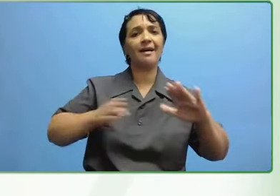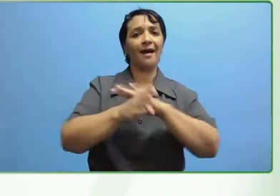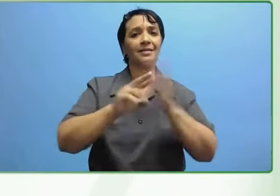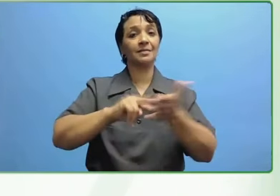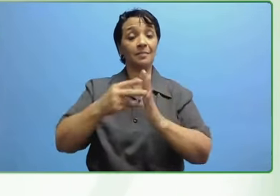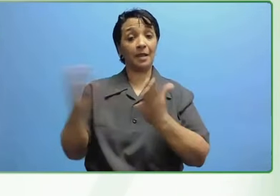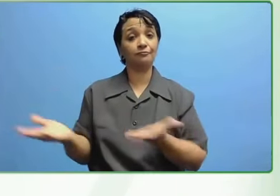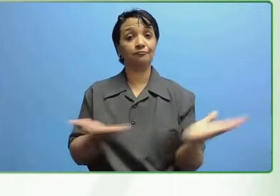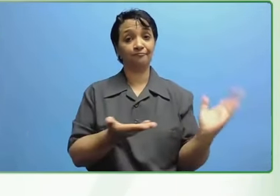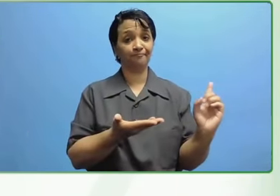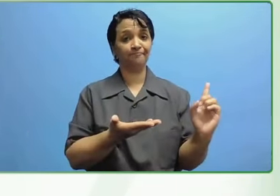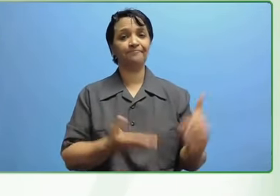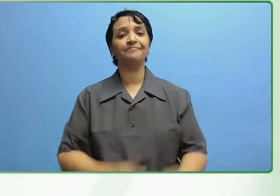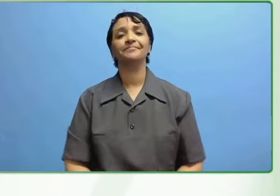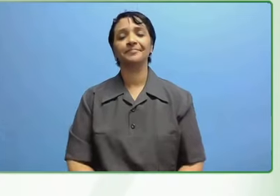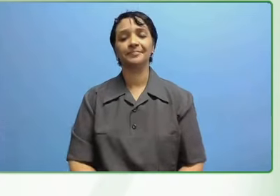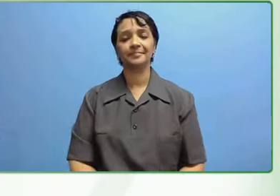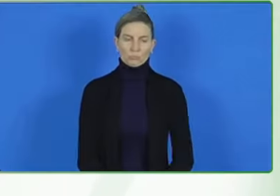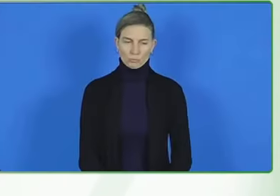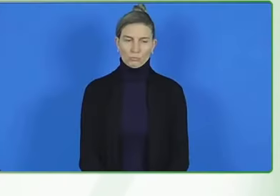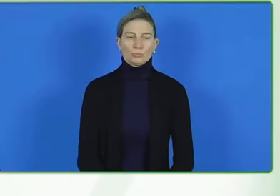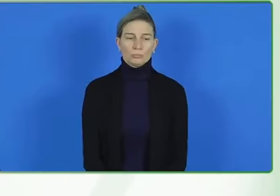Daniel.